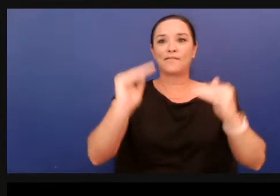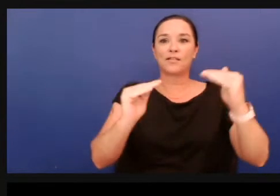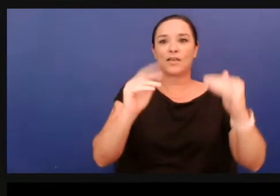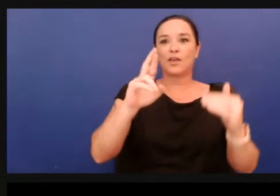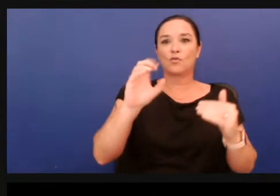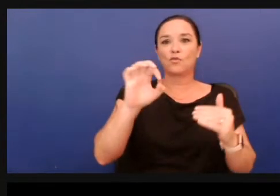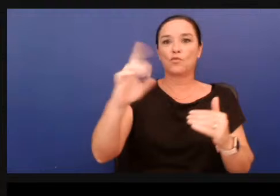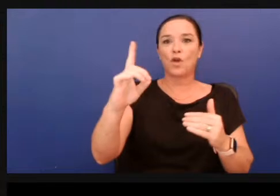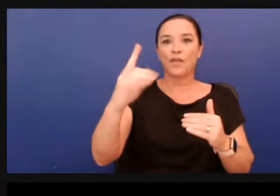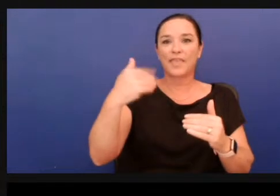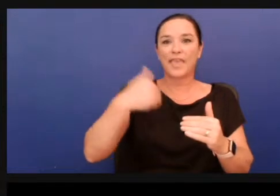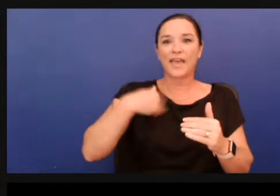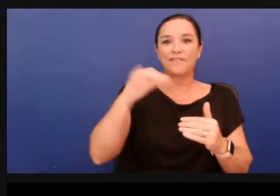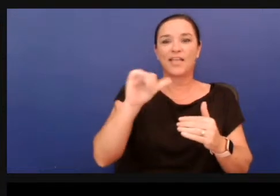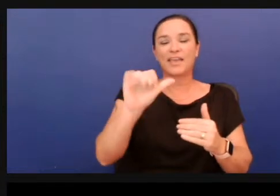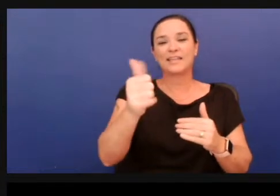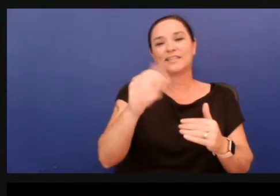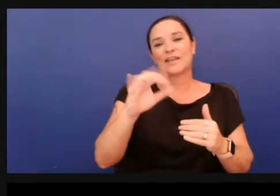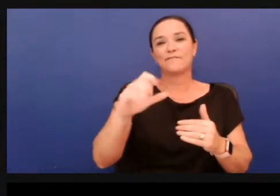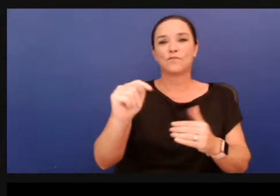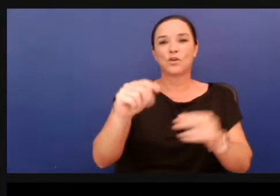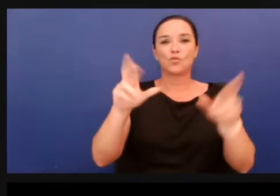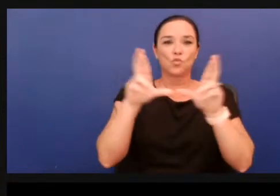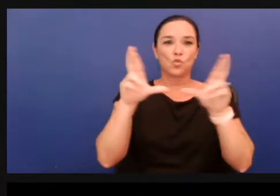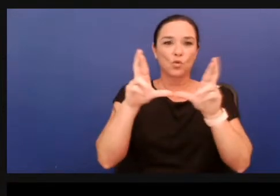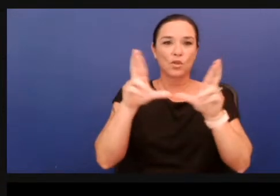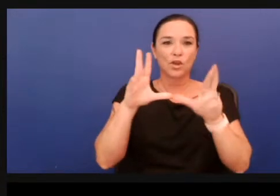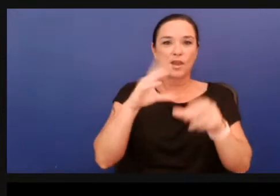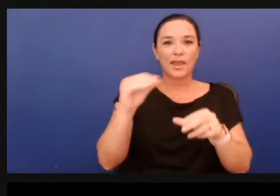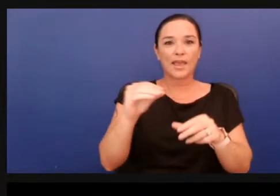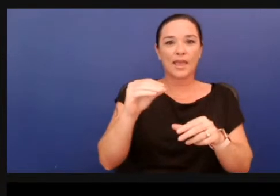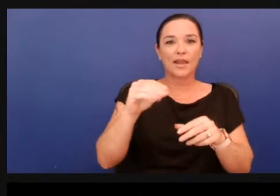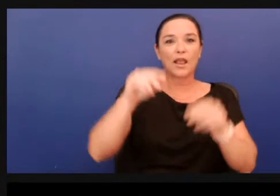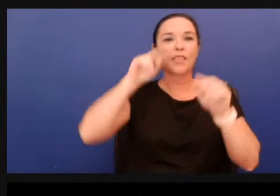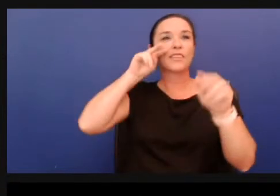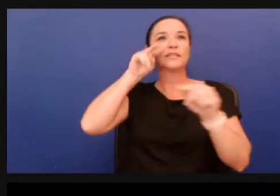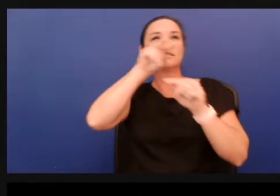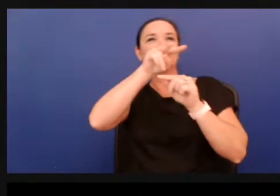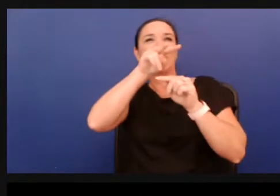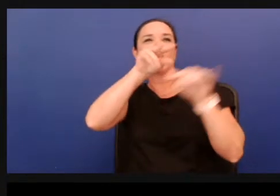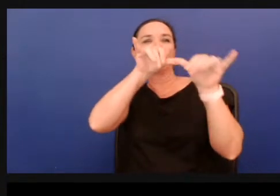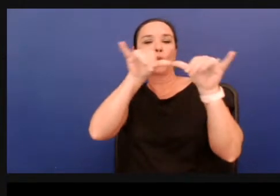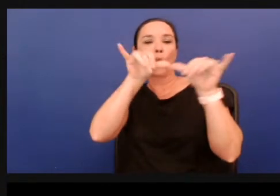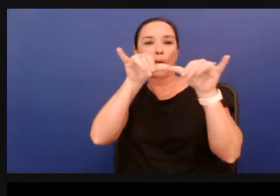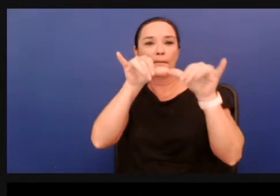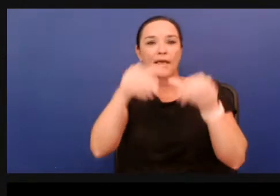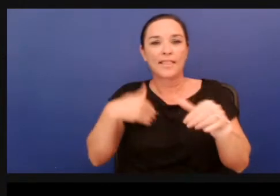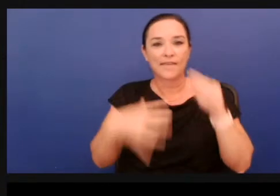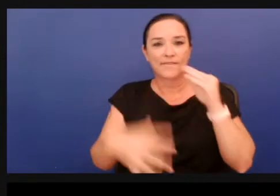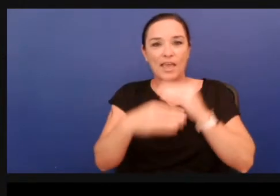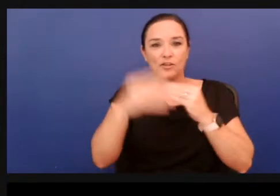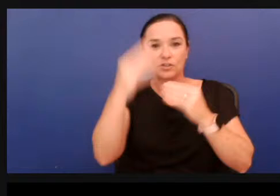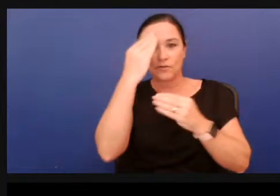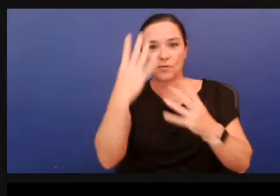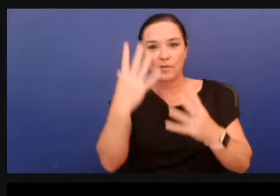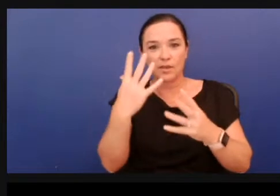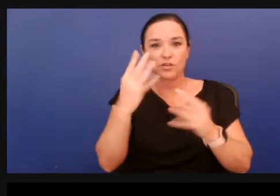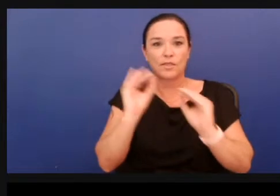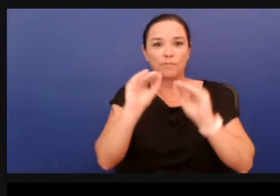tape measure, and a sighting scope. And here is the results. This is a little bit of extra data reporting